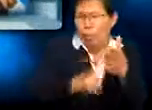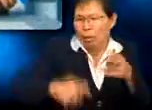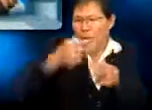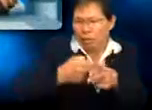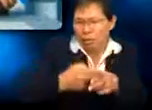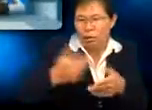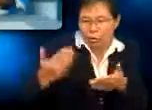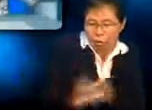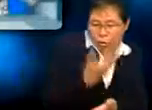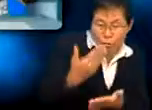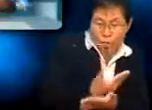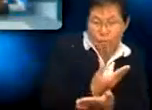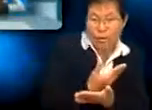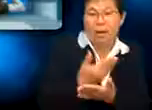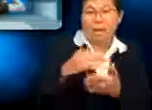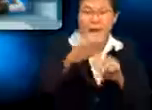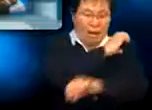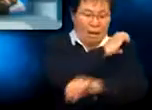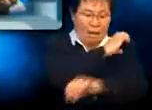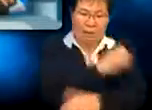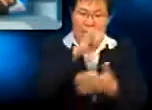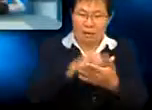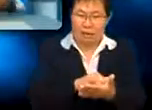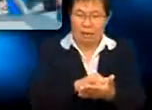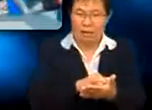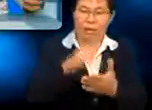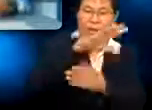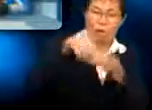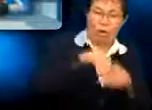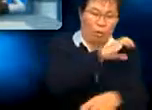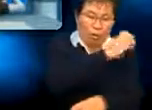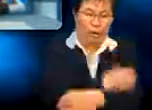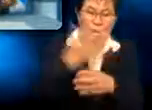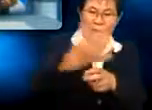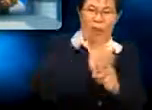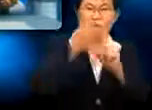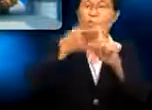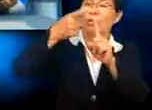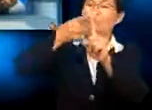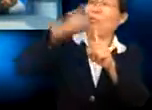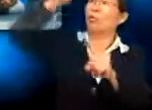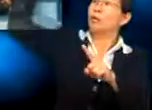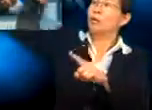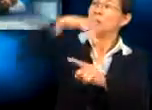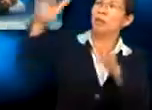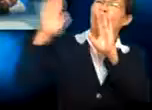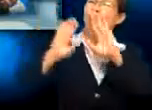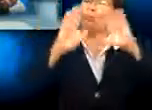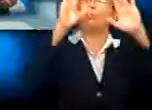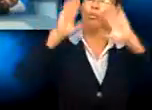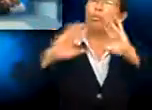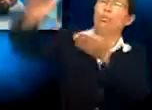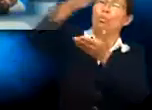called renewable energy. That would include energy that we get from the sun, the wind,